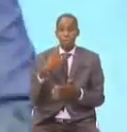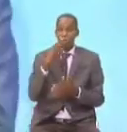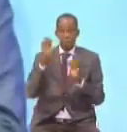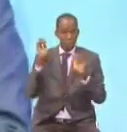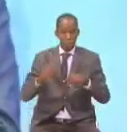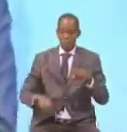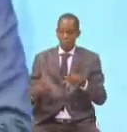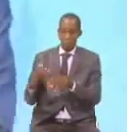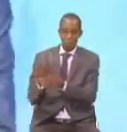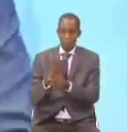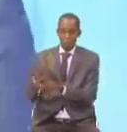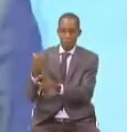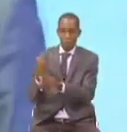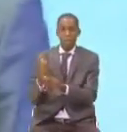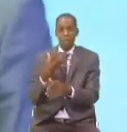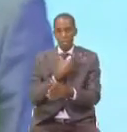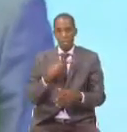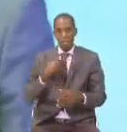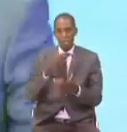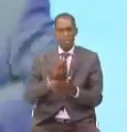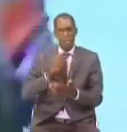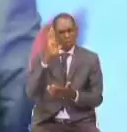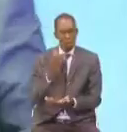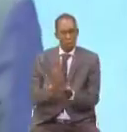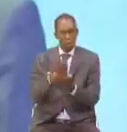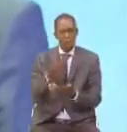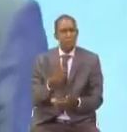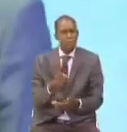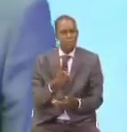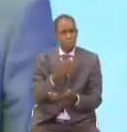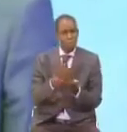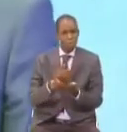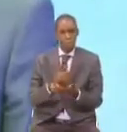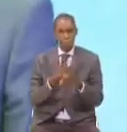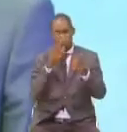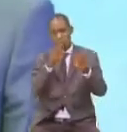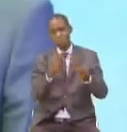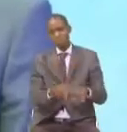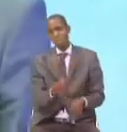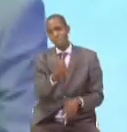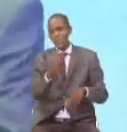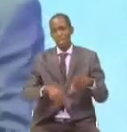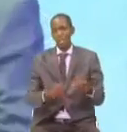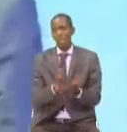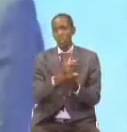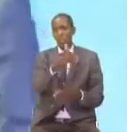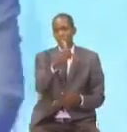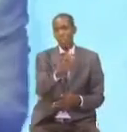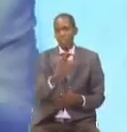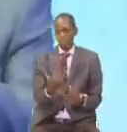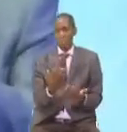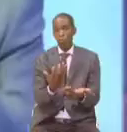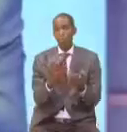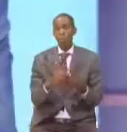of himself, he comes and he says, I will help you. You say, go away. Look at yourself. You cannot even help yourself. And say, you are going